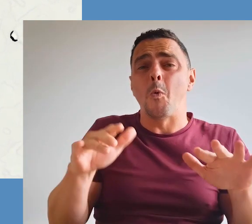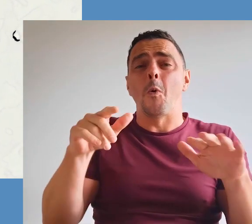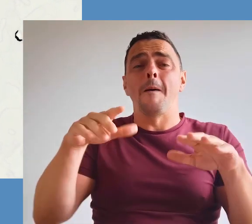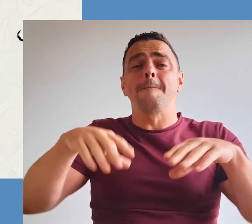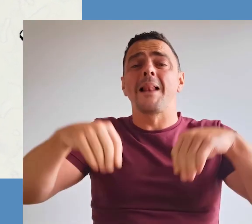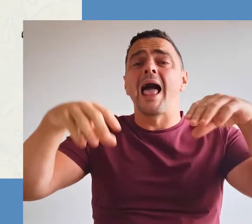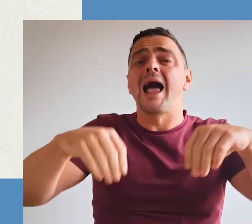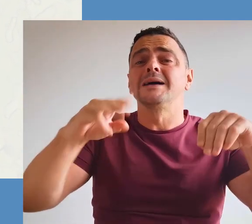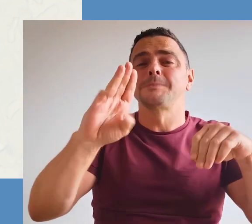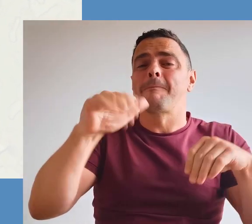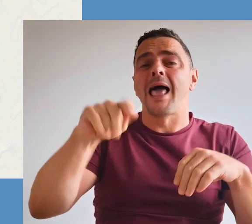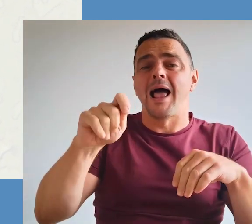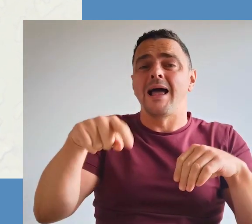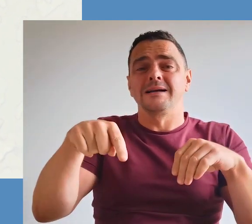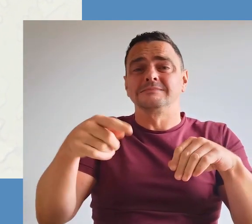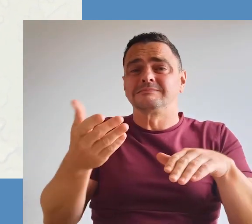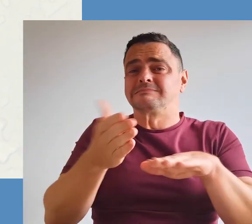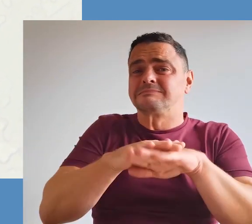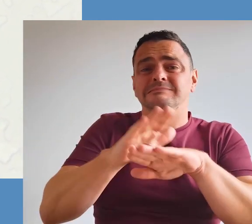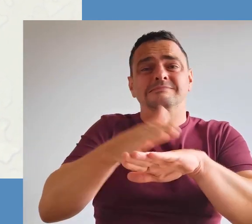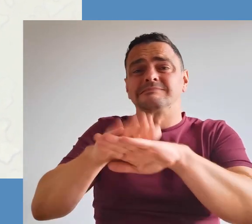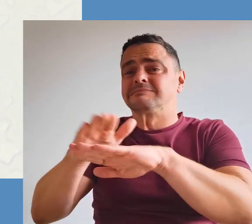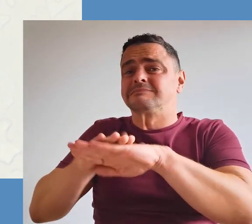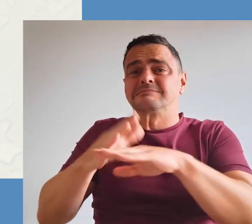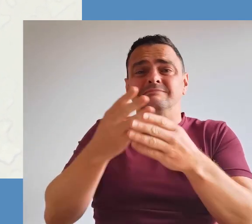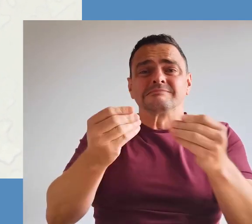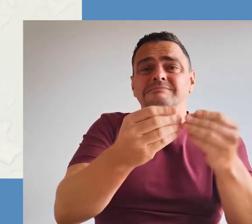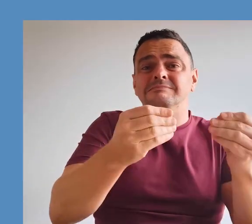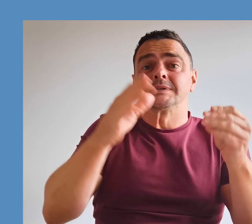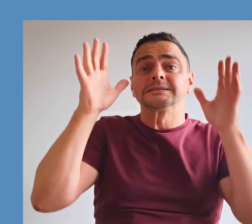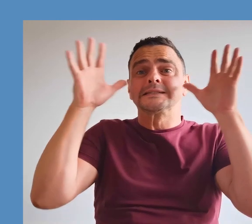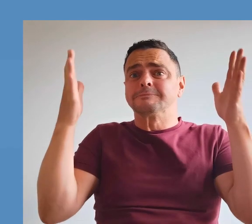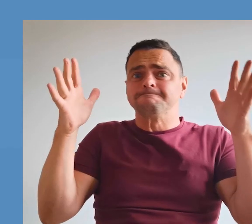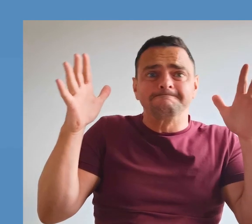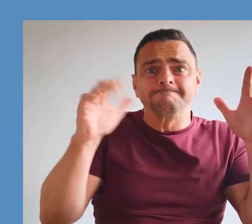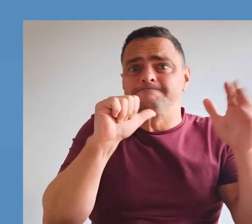deer could no longer find food to survive, so they eventually went extinct.